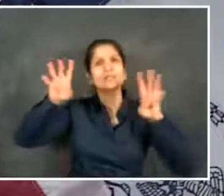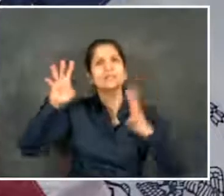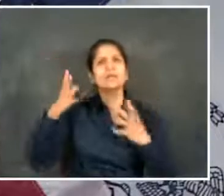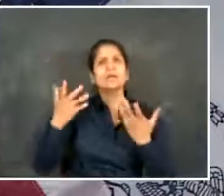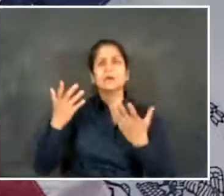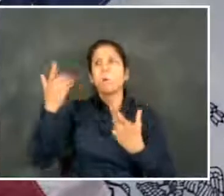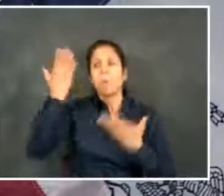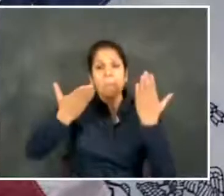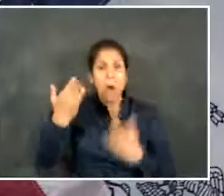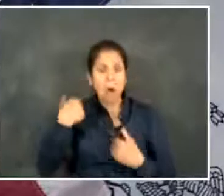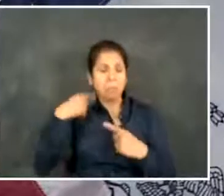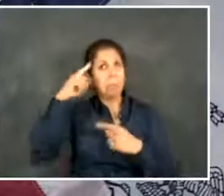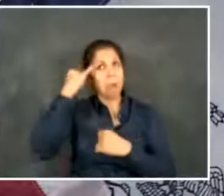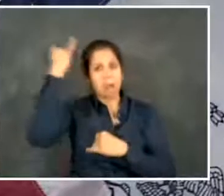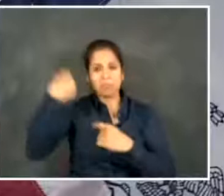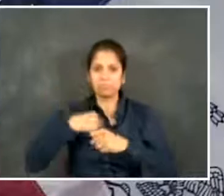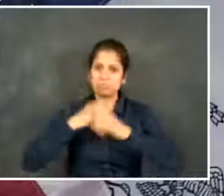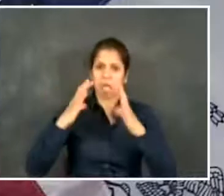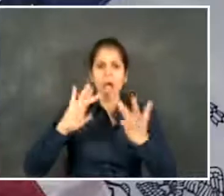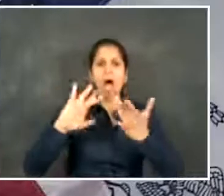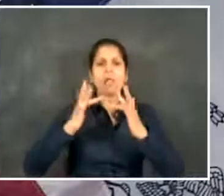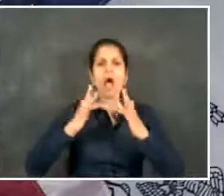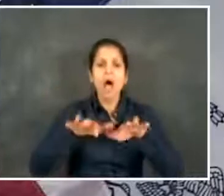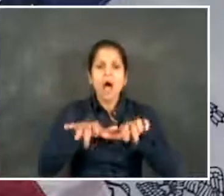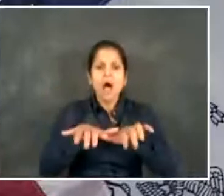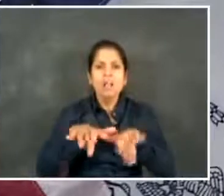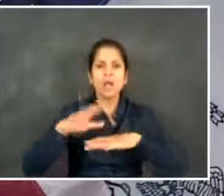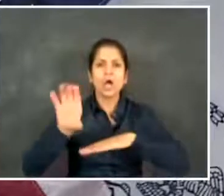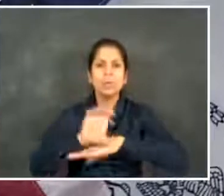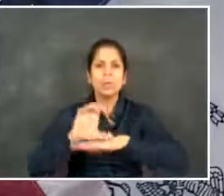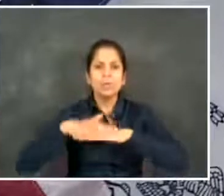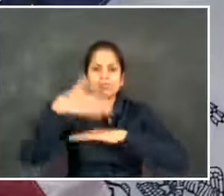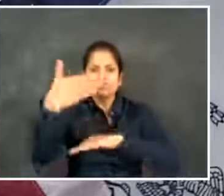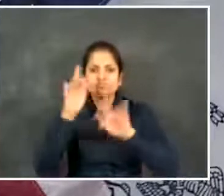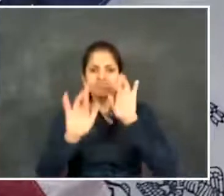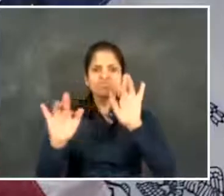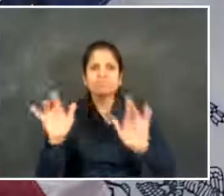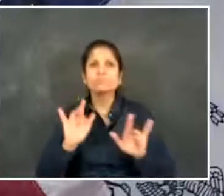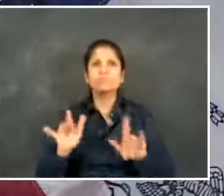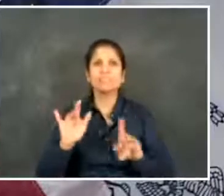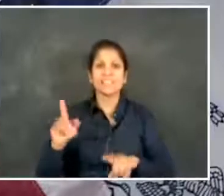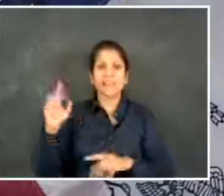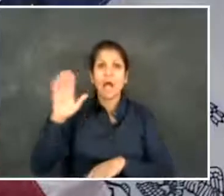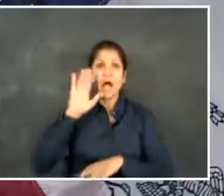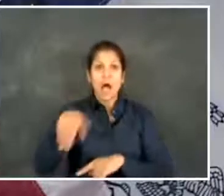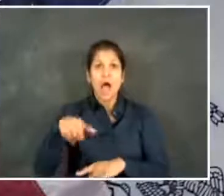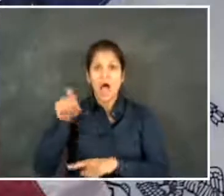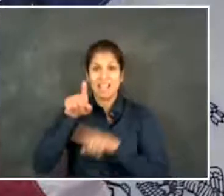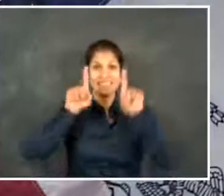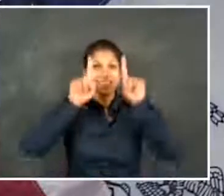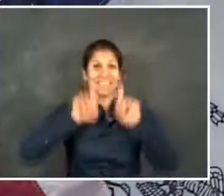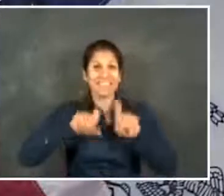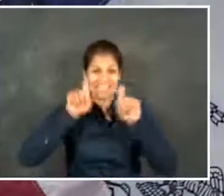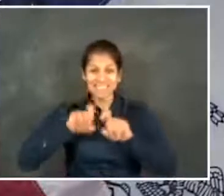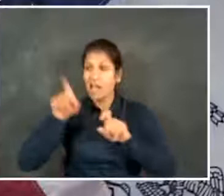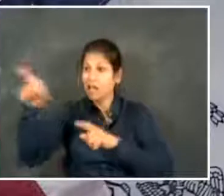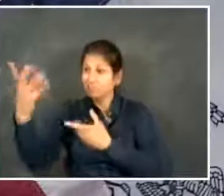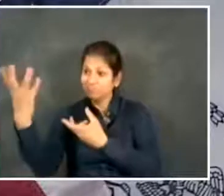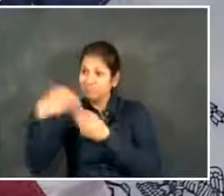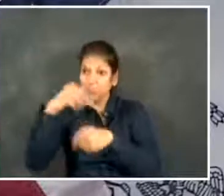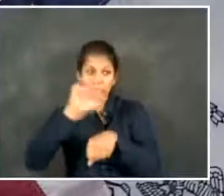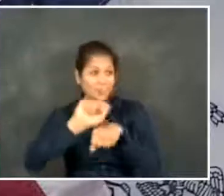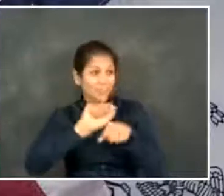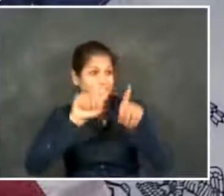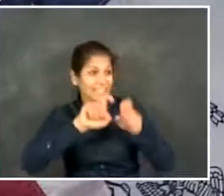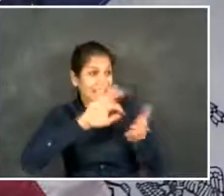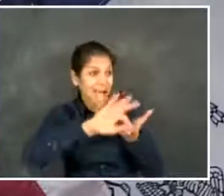needed, and I don't think it's something we'd think of in terms of someone so young. We want contact tracing to be very much people either have medical background or